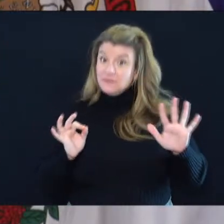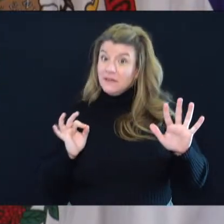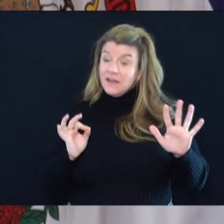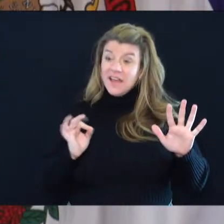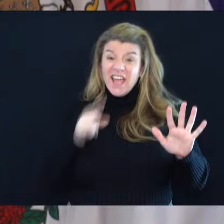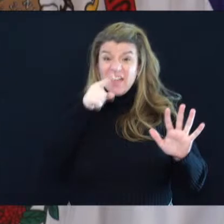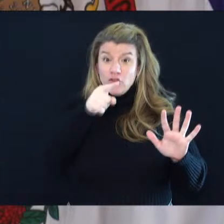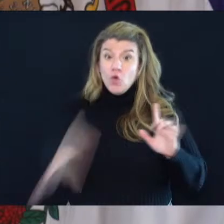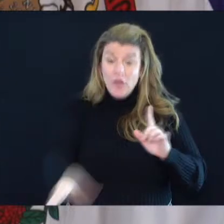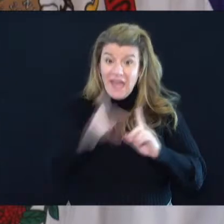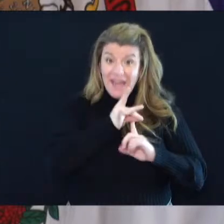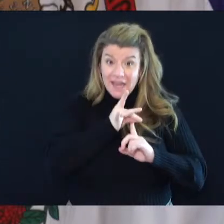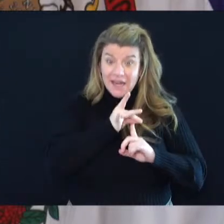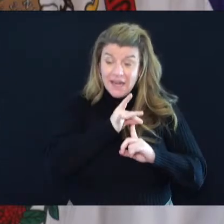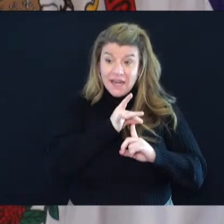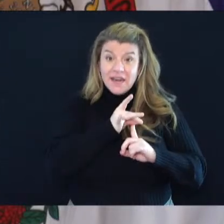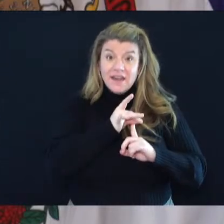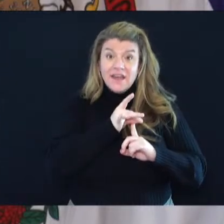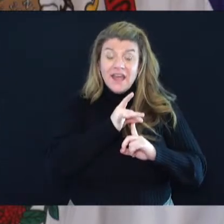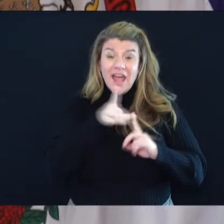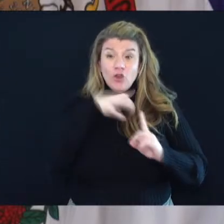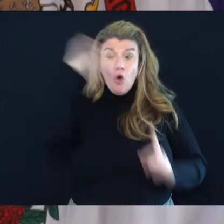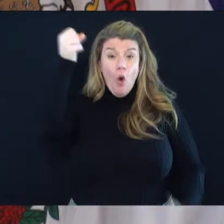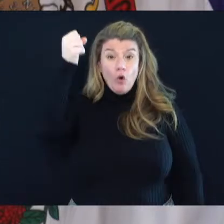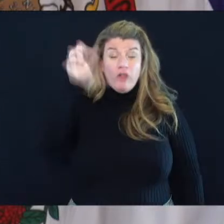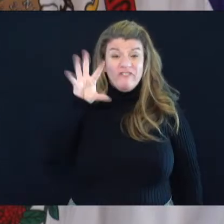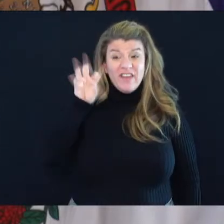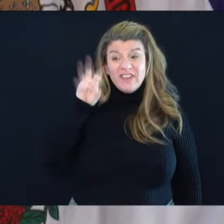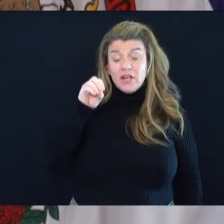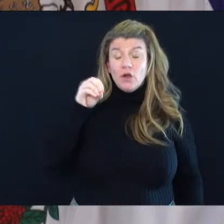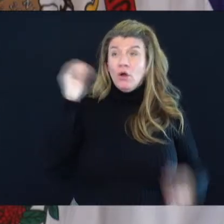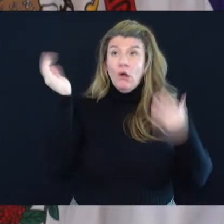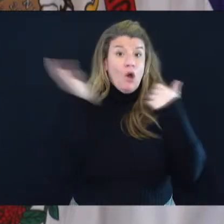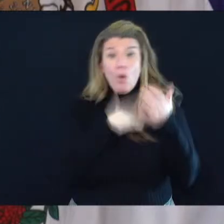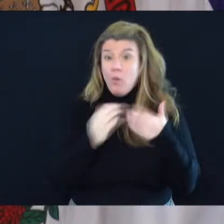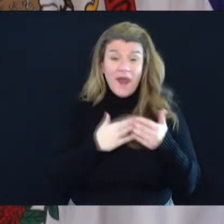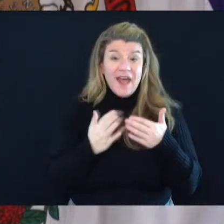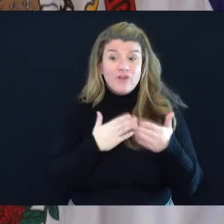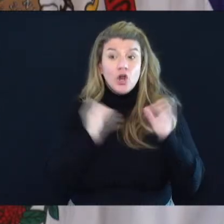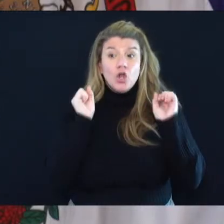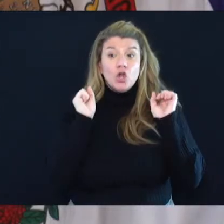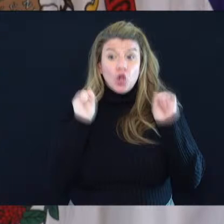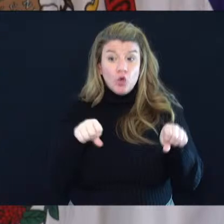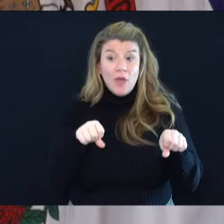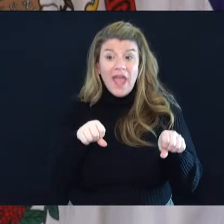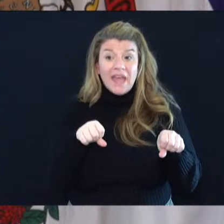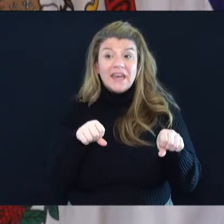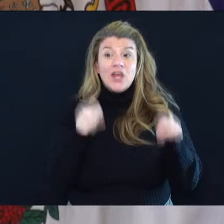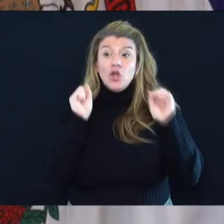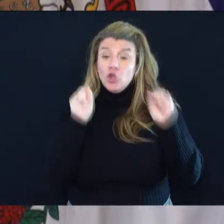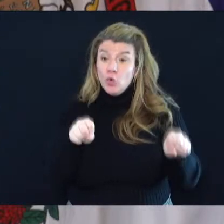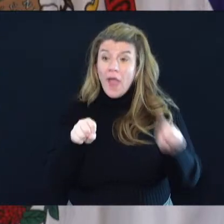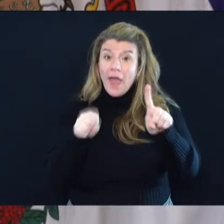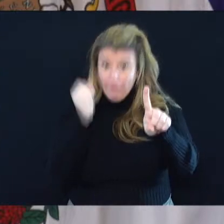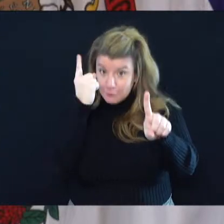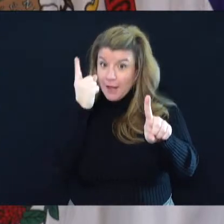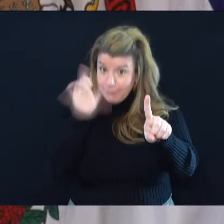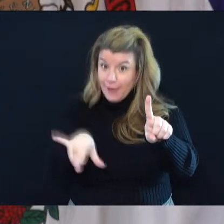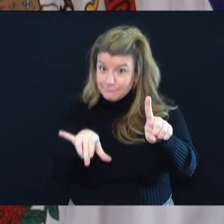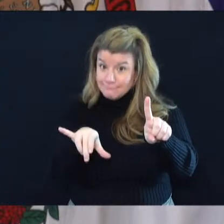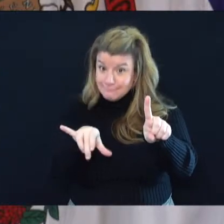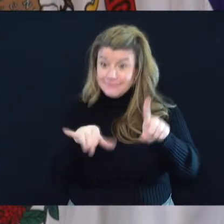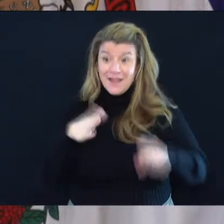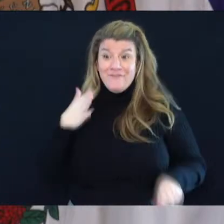do get this and you're older than 50 or whatever it may be, you can bet on that. From